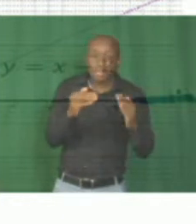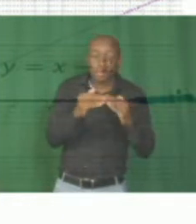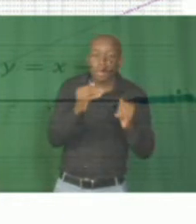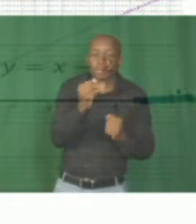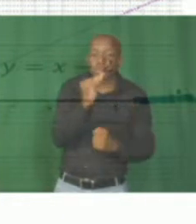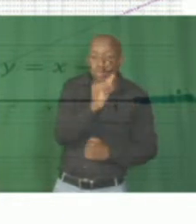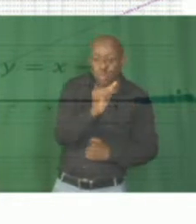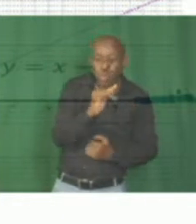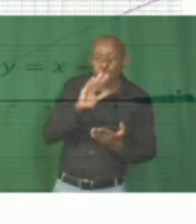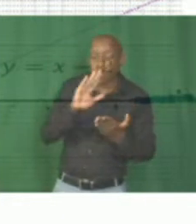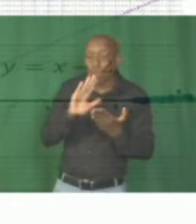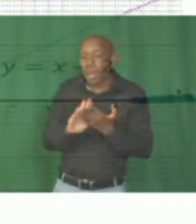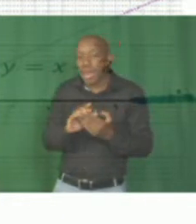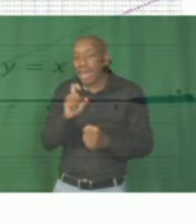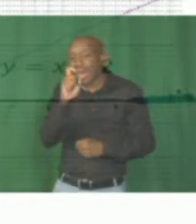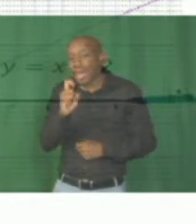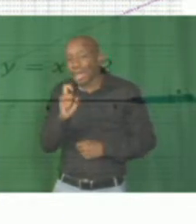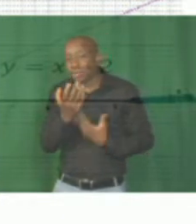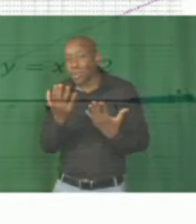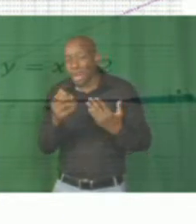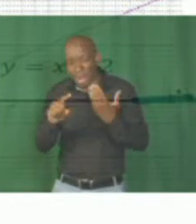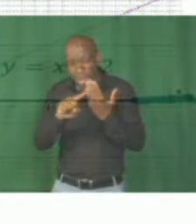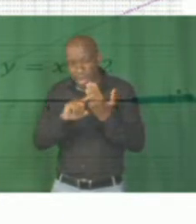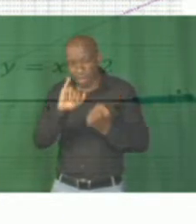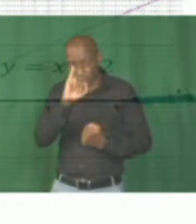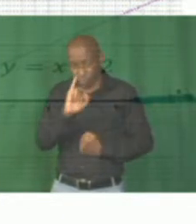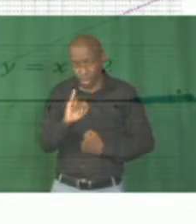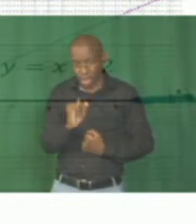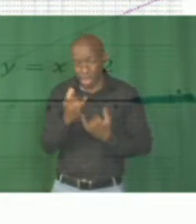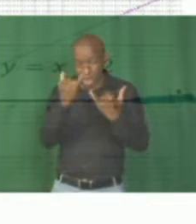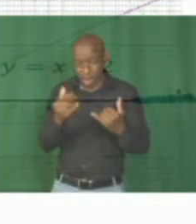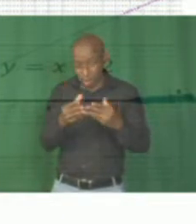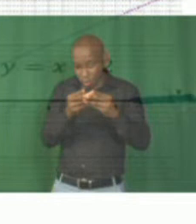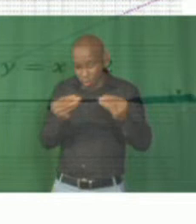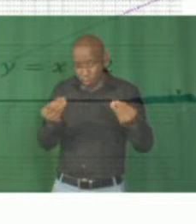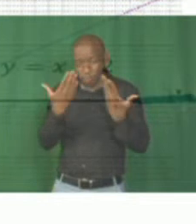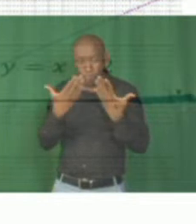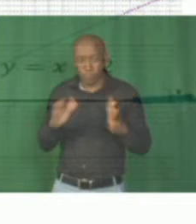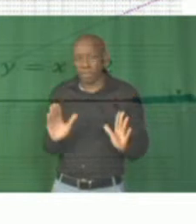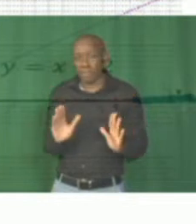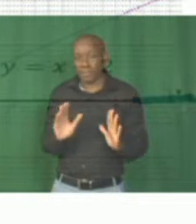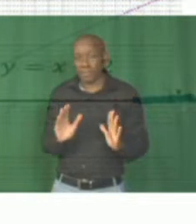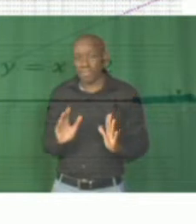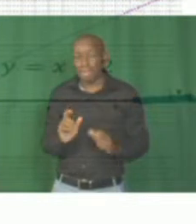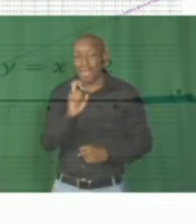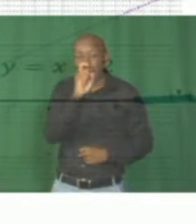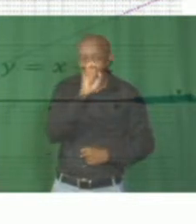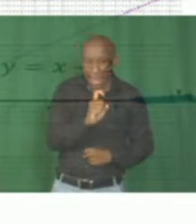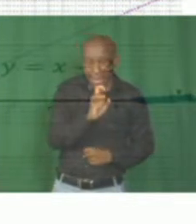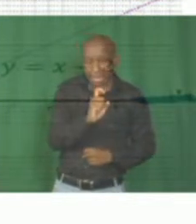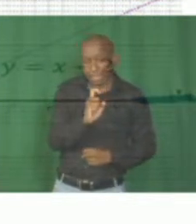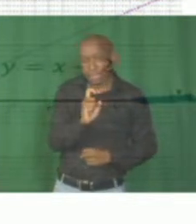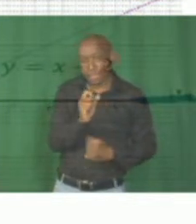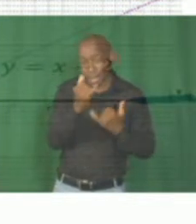then also where x now is negative 1. So the solution to that equation now is going to be